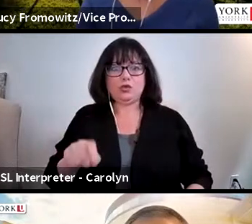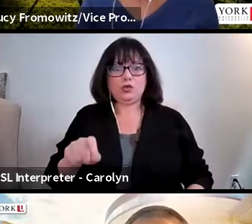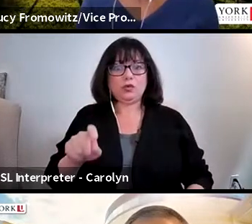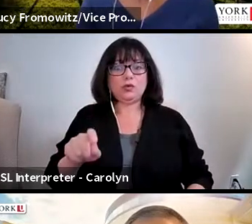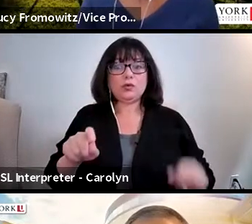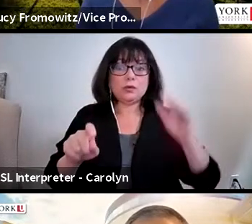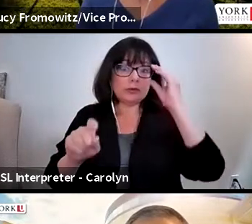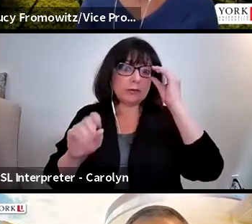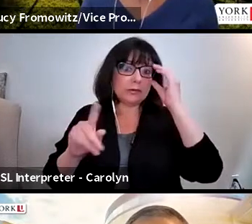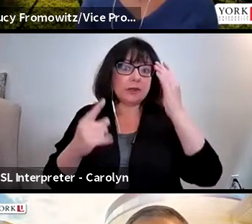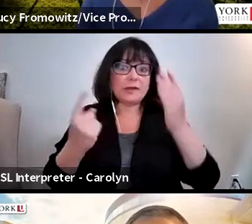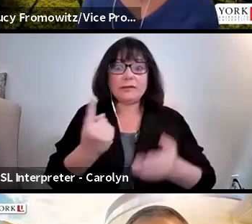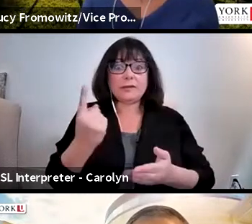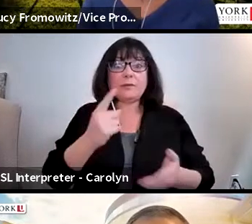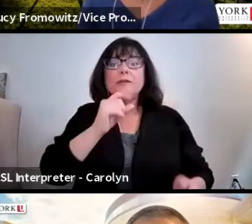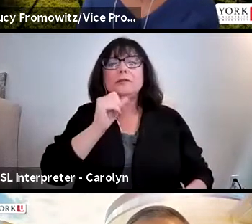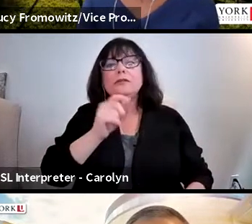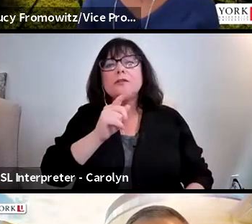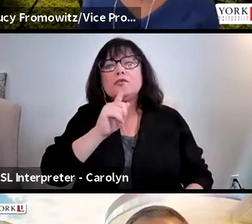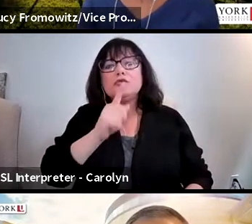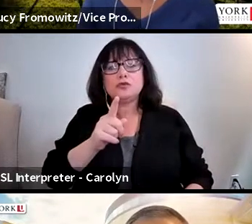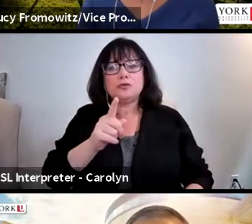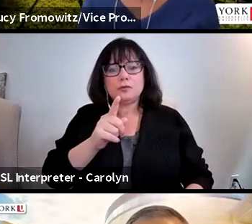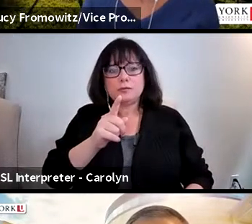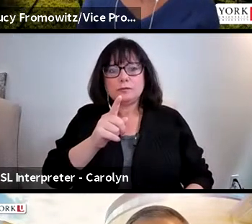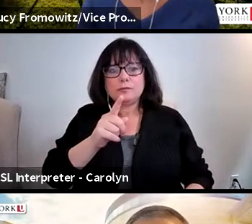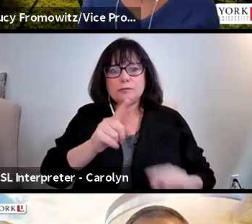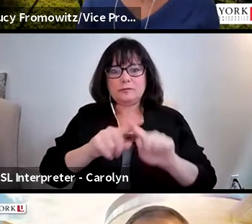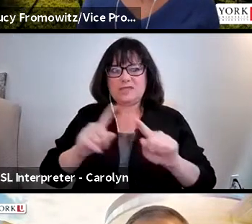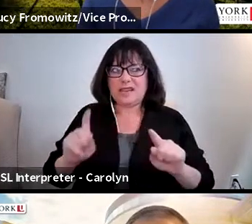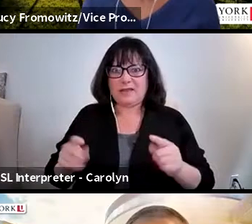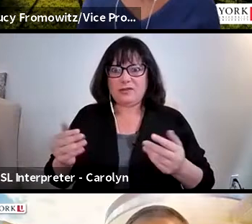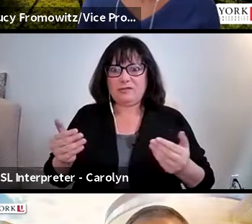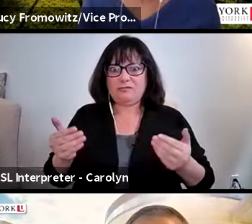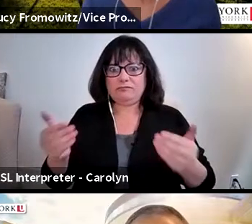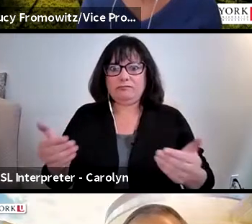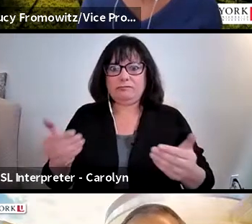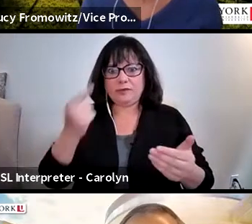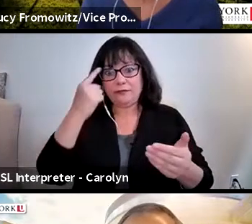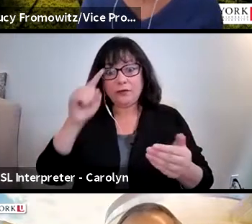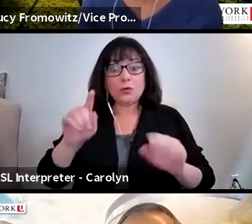how to do it in a way that conforms to all the latest public health advice.